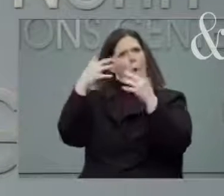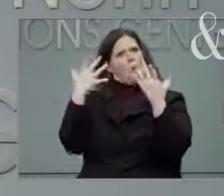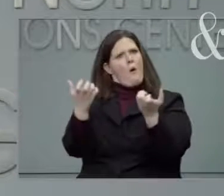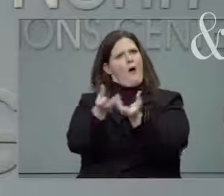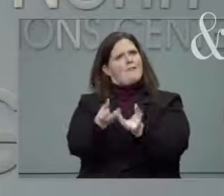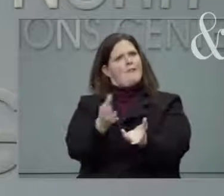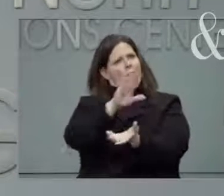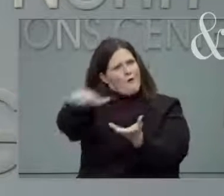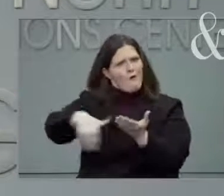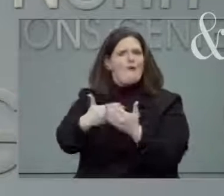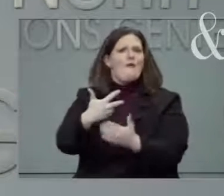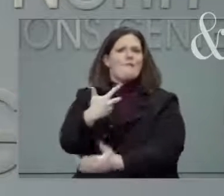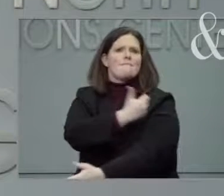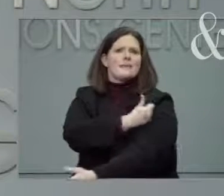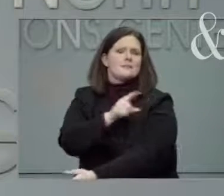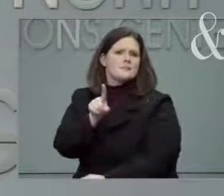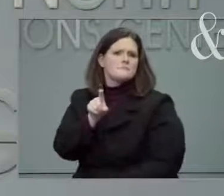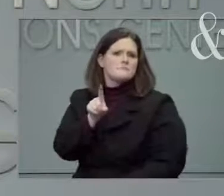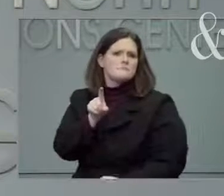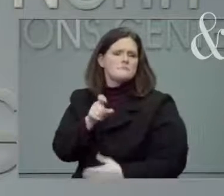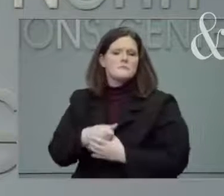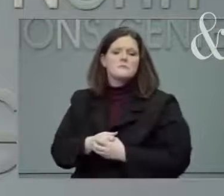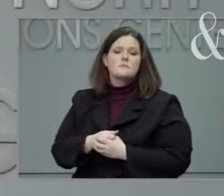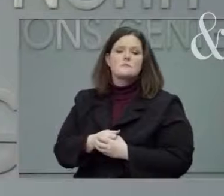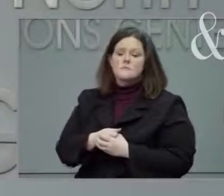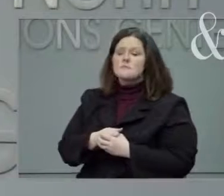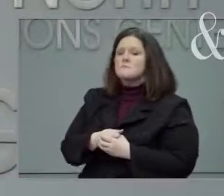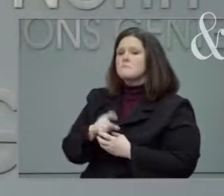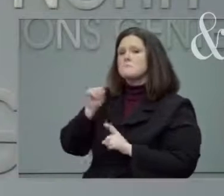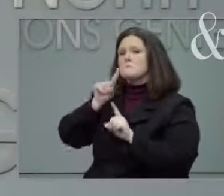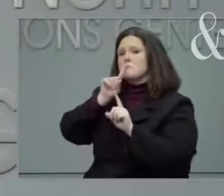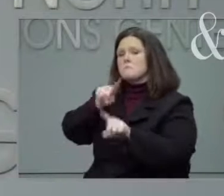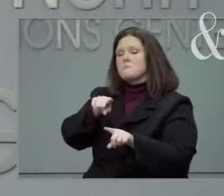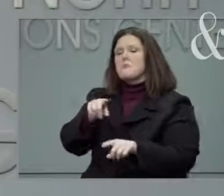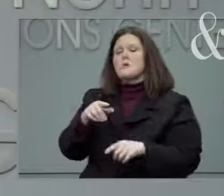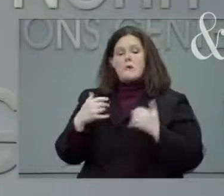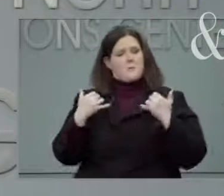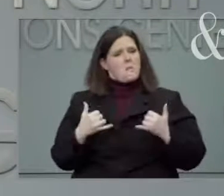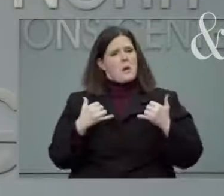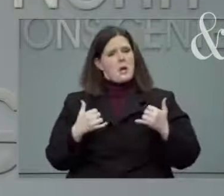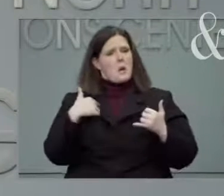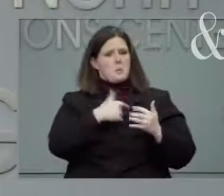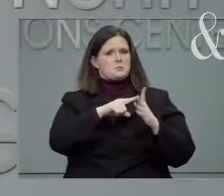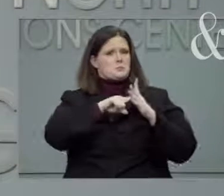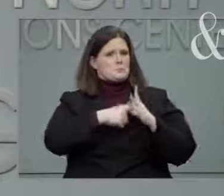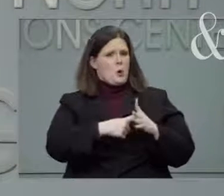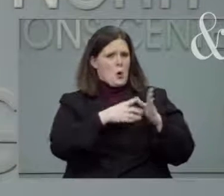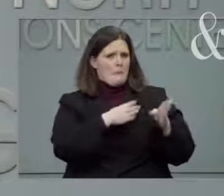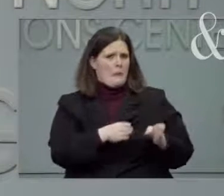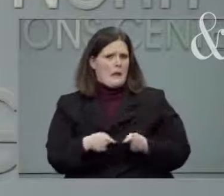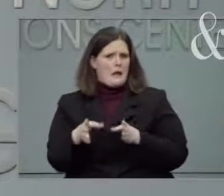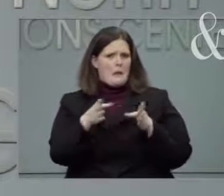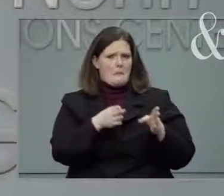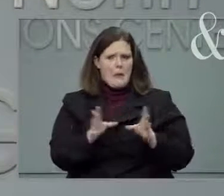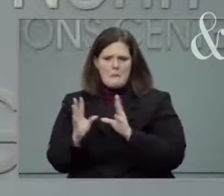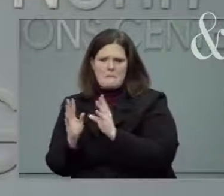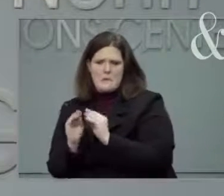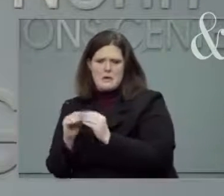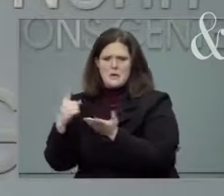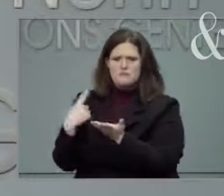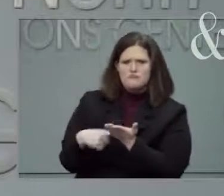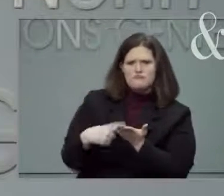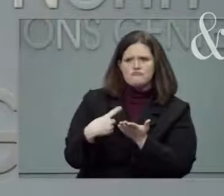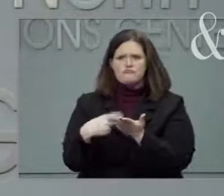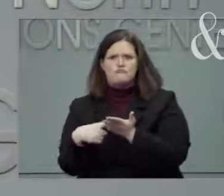are plans being made right now to make sure that those essential workers and others can be